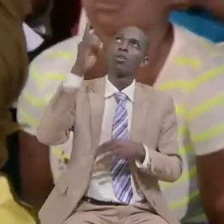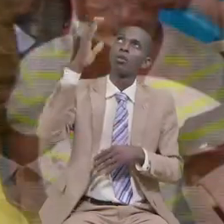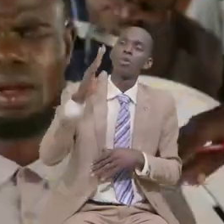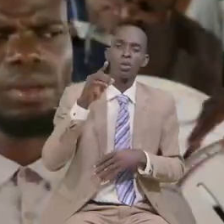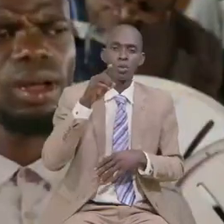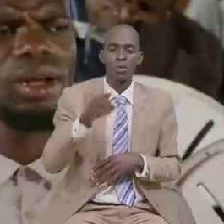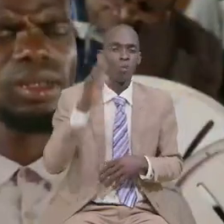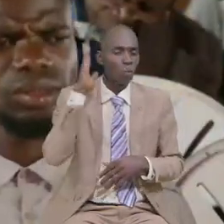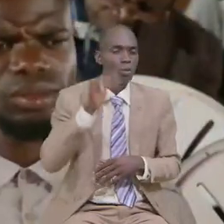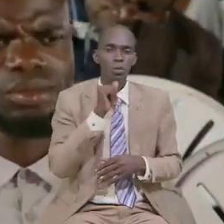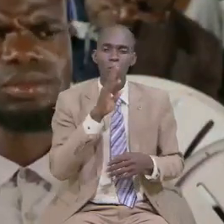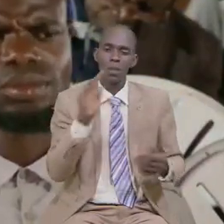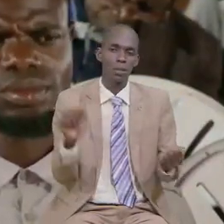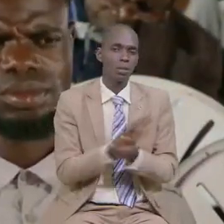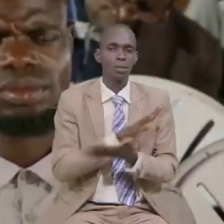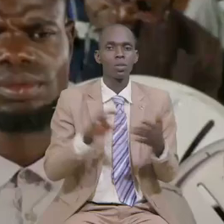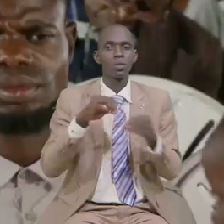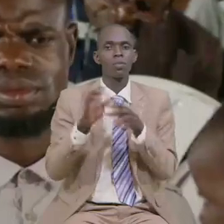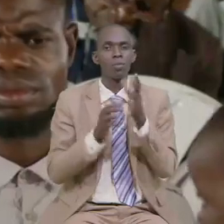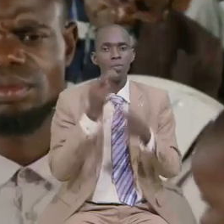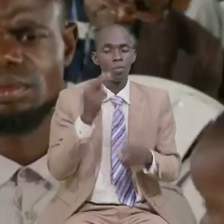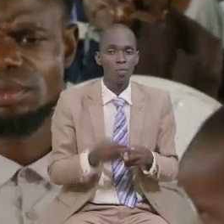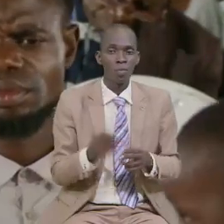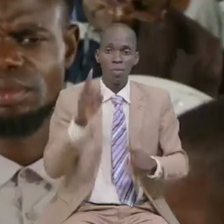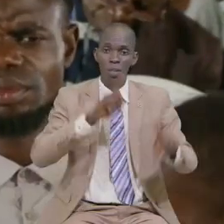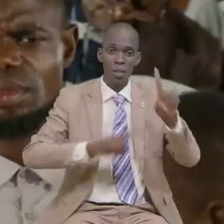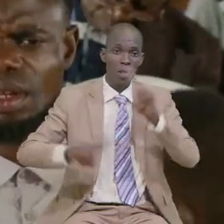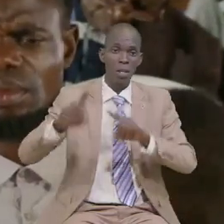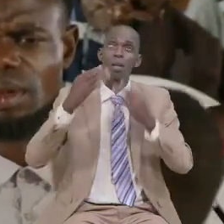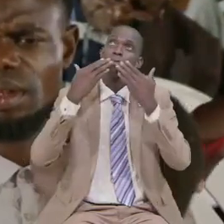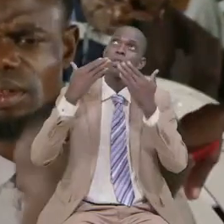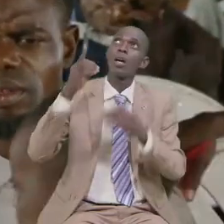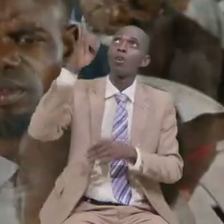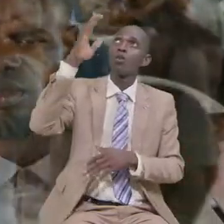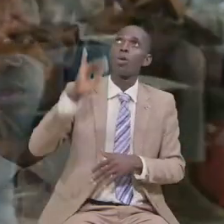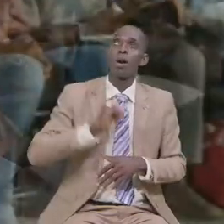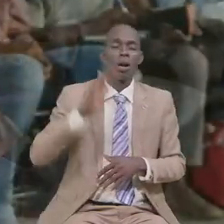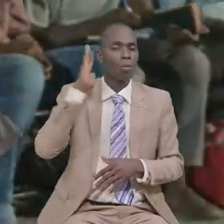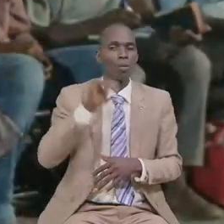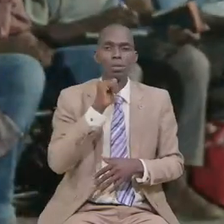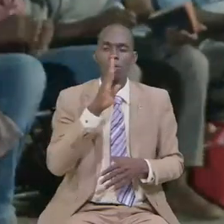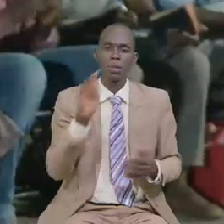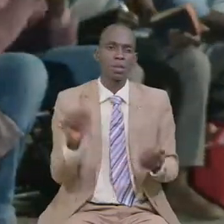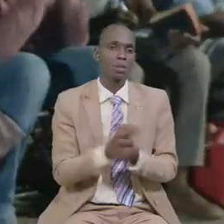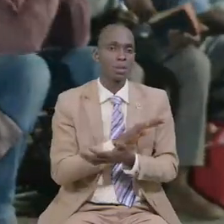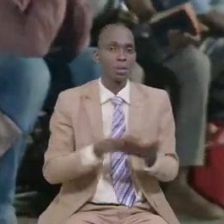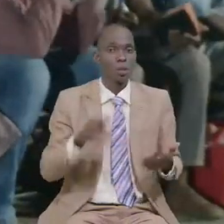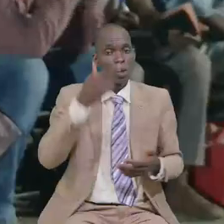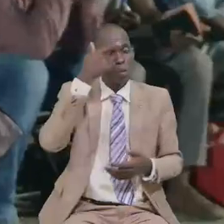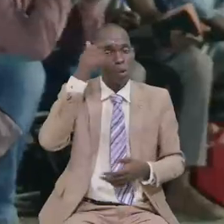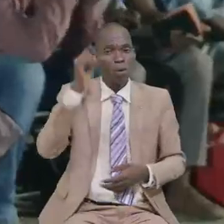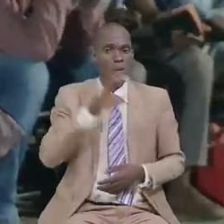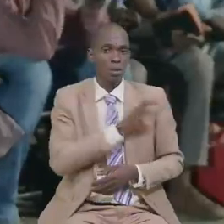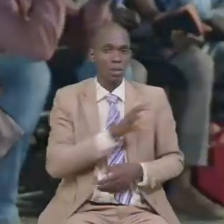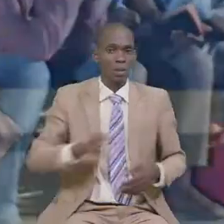perish. Thank God I will not perish. Because Christ the Savior